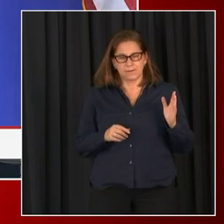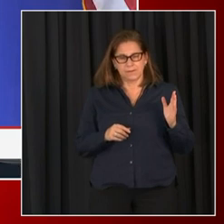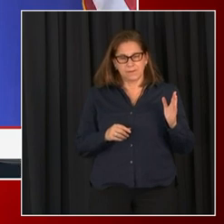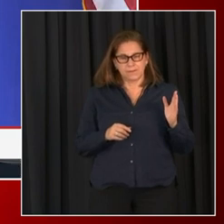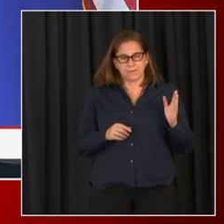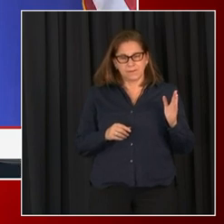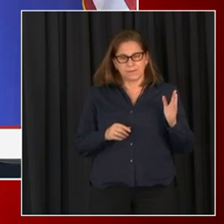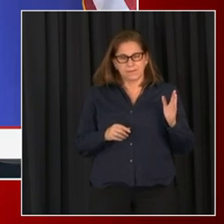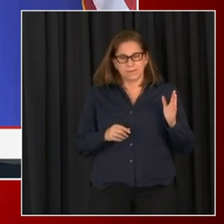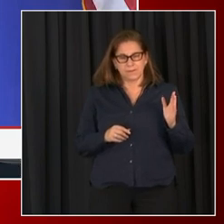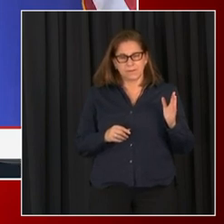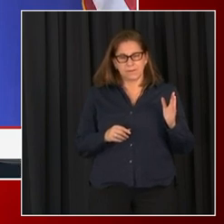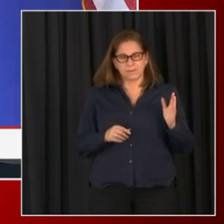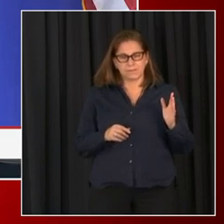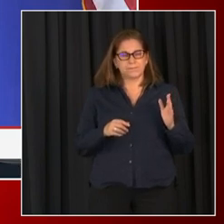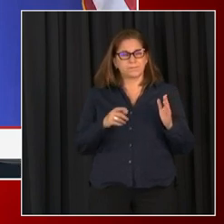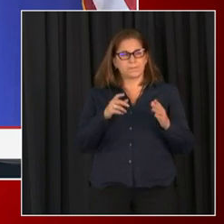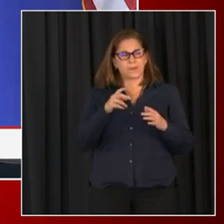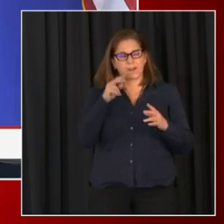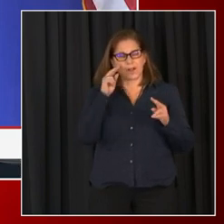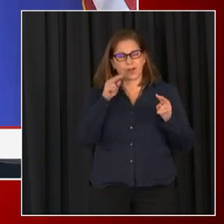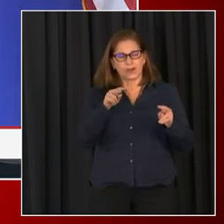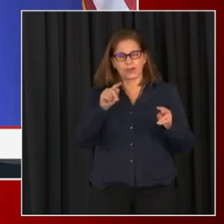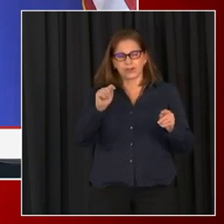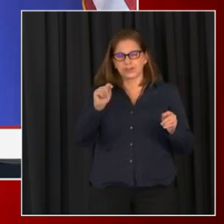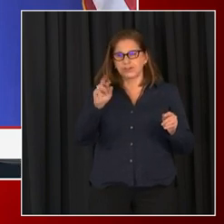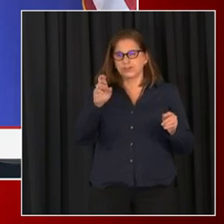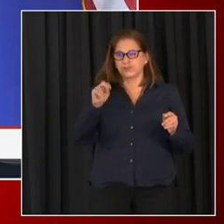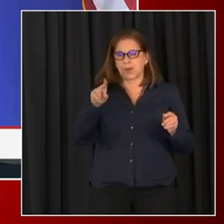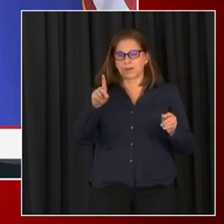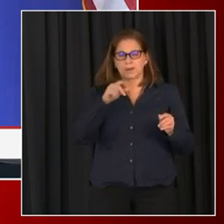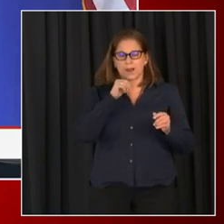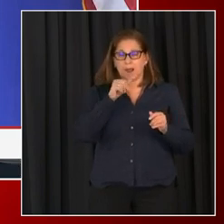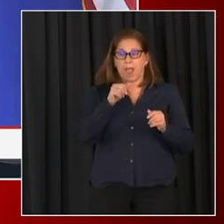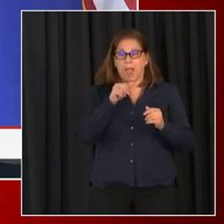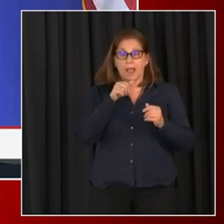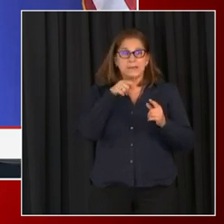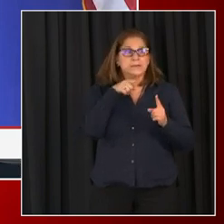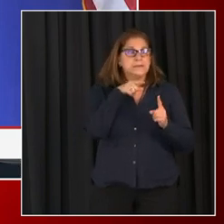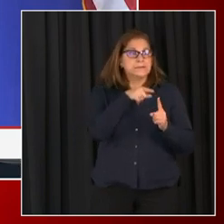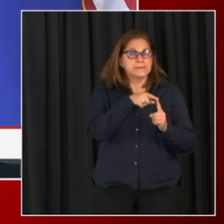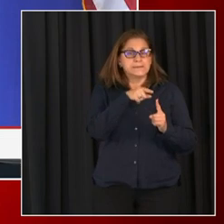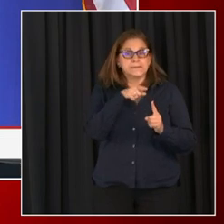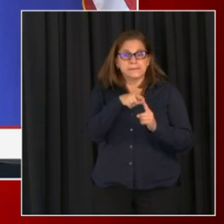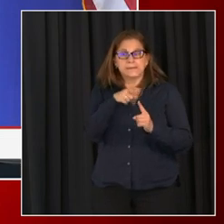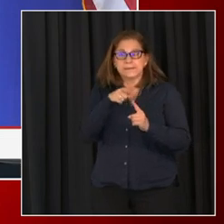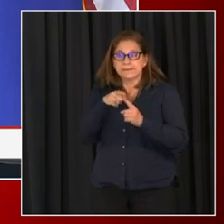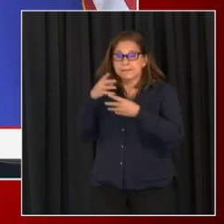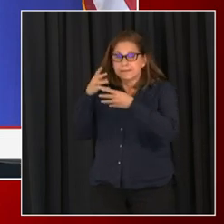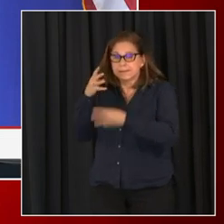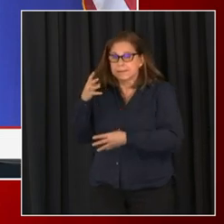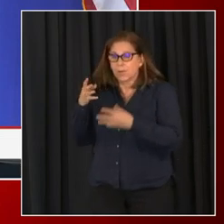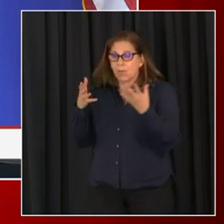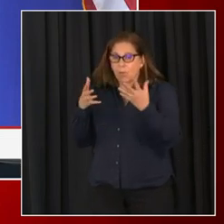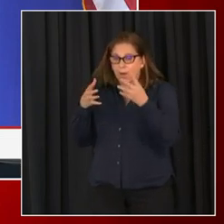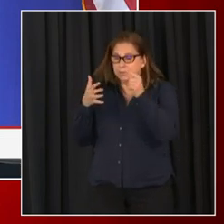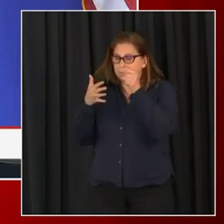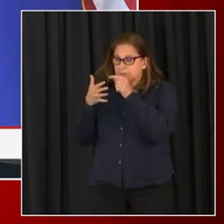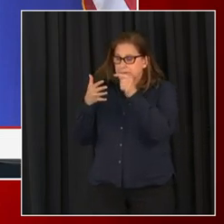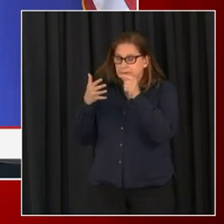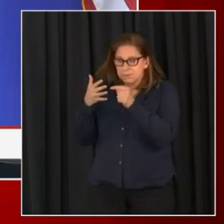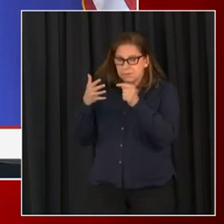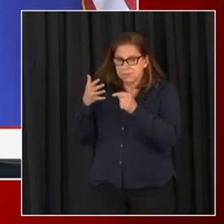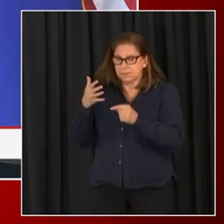services, faith-based activities are analyzed, social events, restaurant, bars,